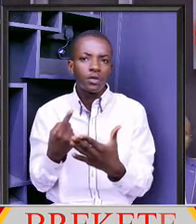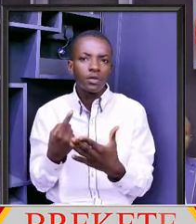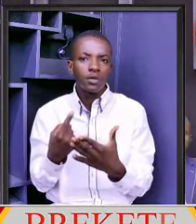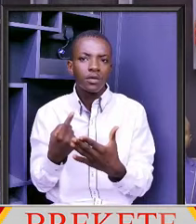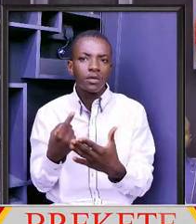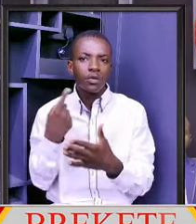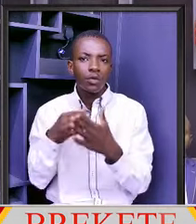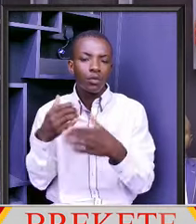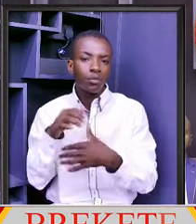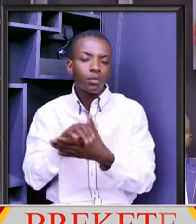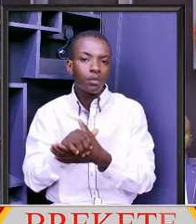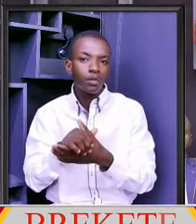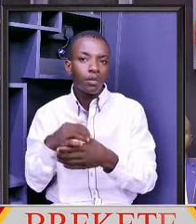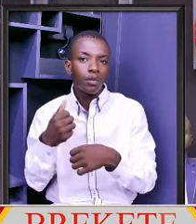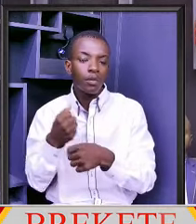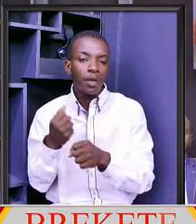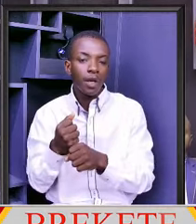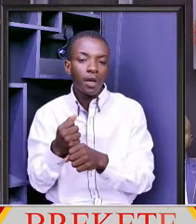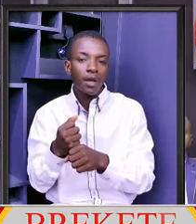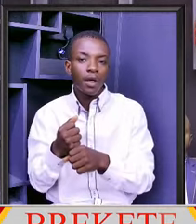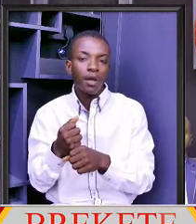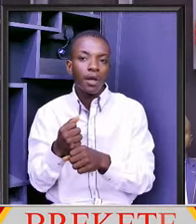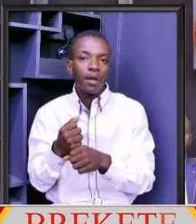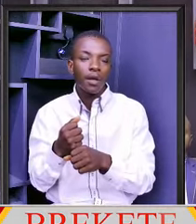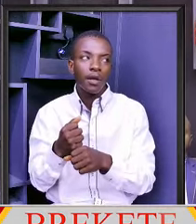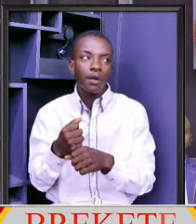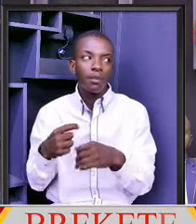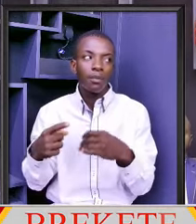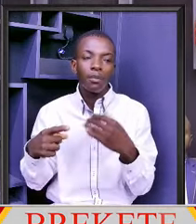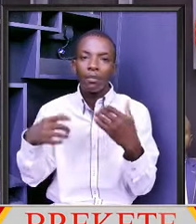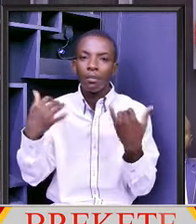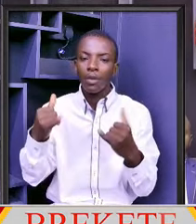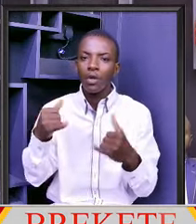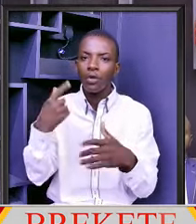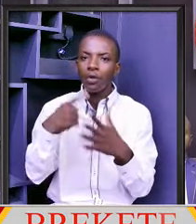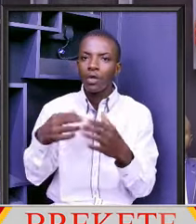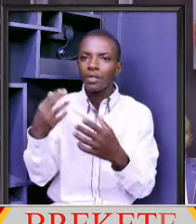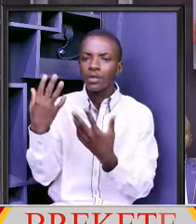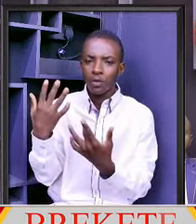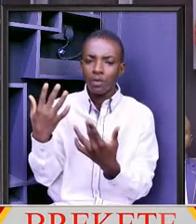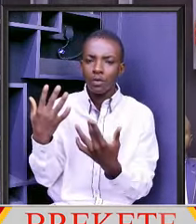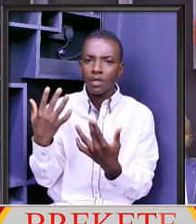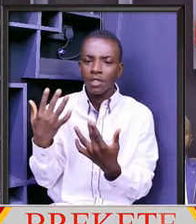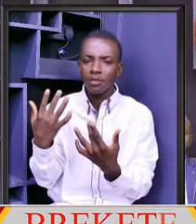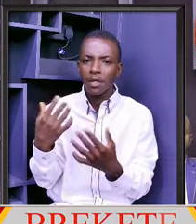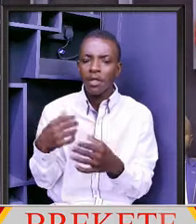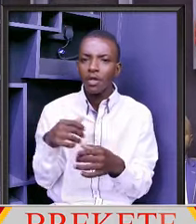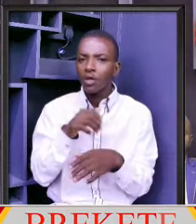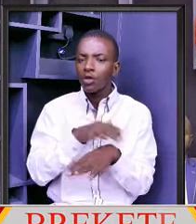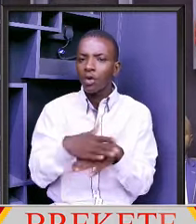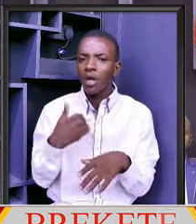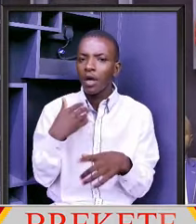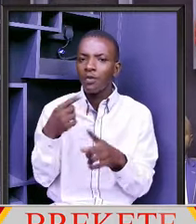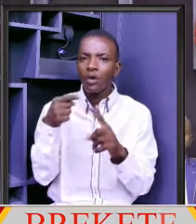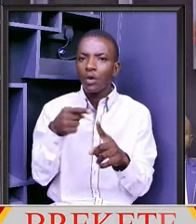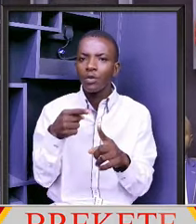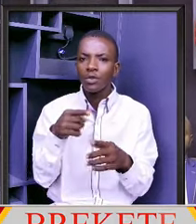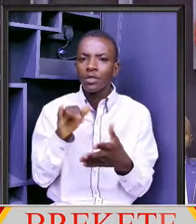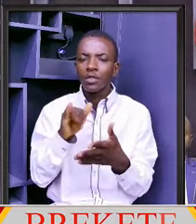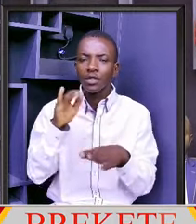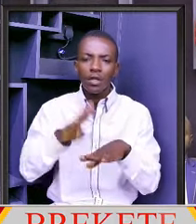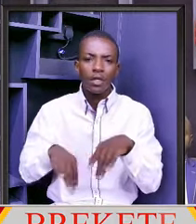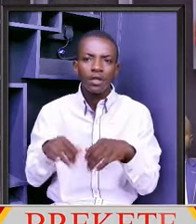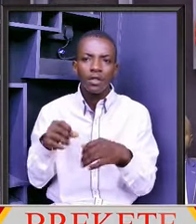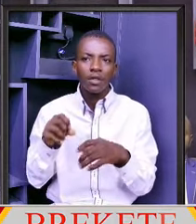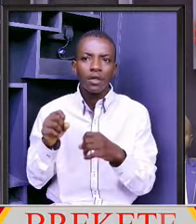hug black man when he play ball. What he play pass waiting than they expect. They now they no get option than to hug you. If not